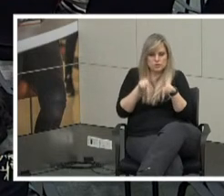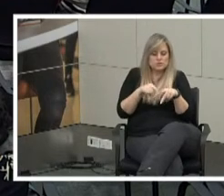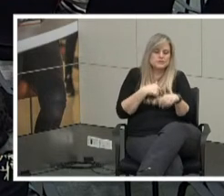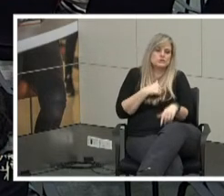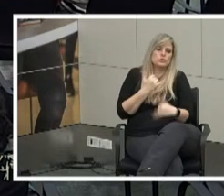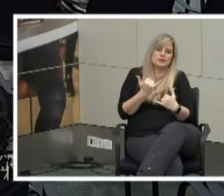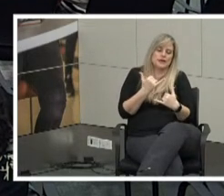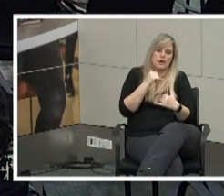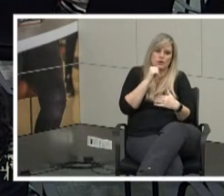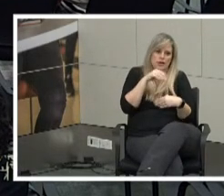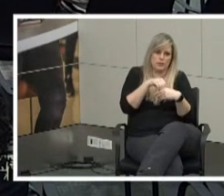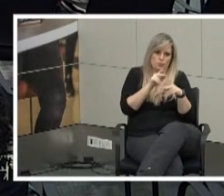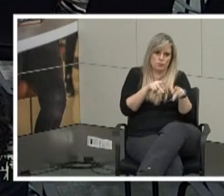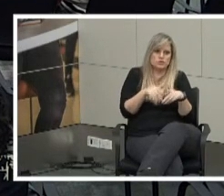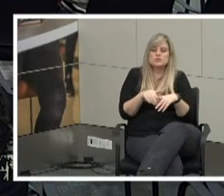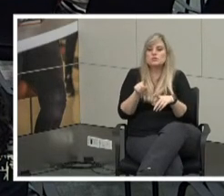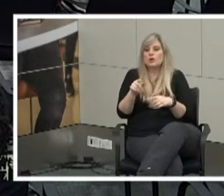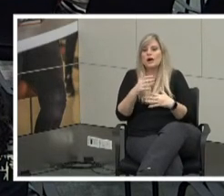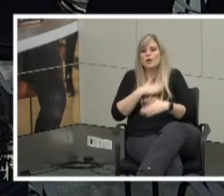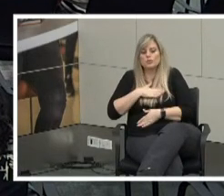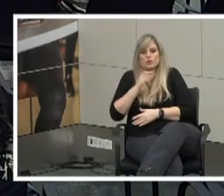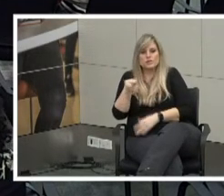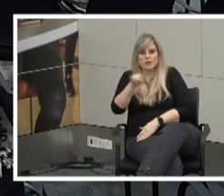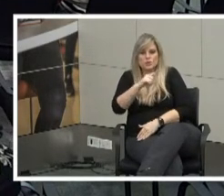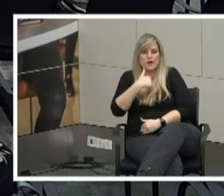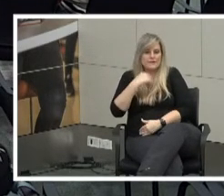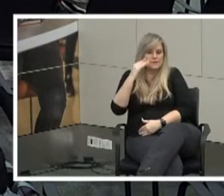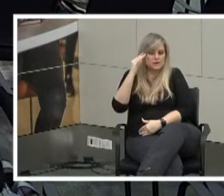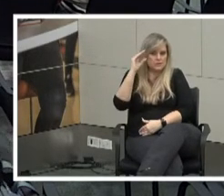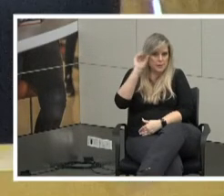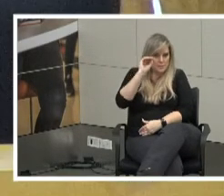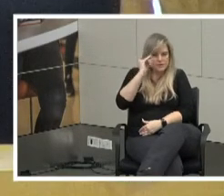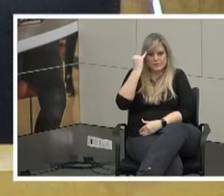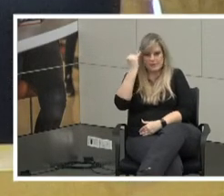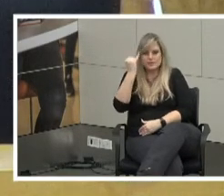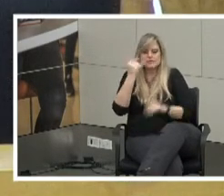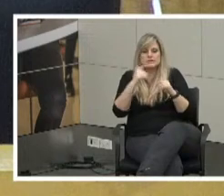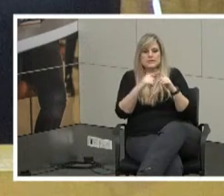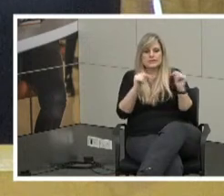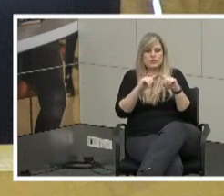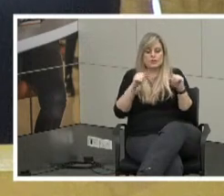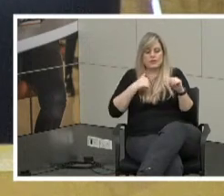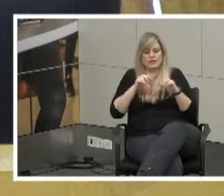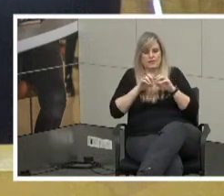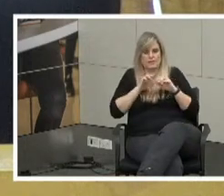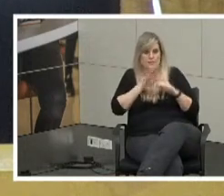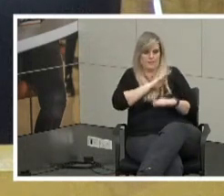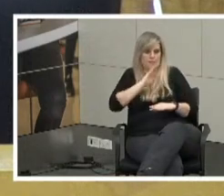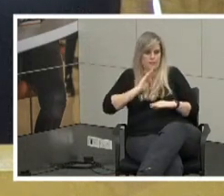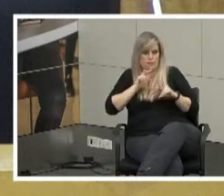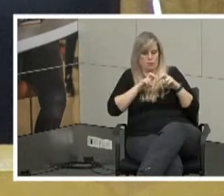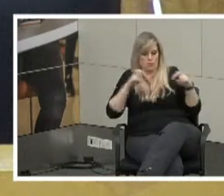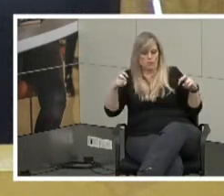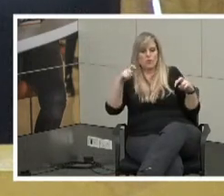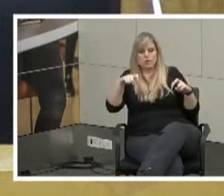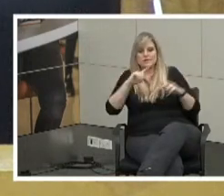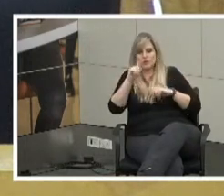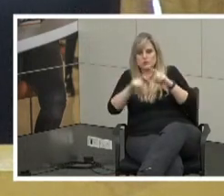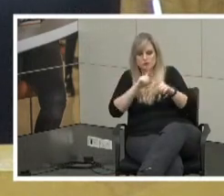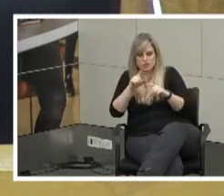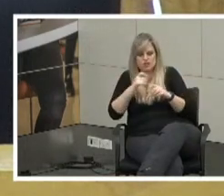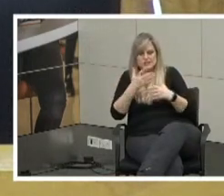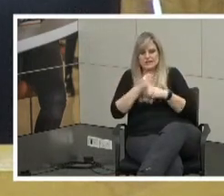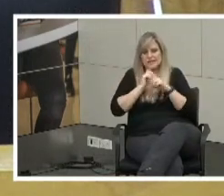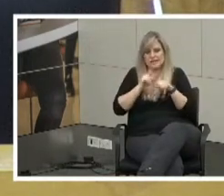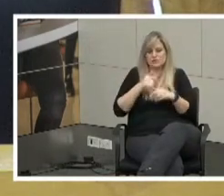to ask questions and I appreciate that folks might have some opinions or ideas um but we need to be asking a question and getting an answer and it's